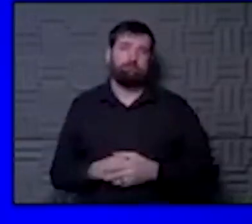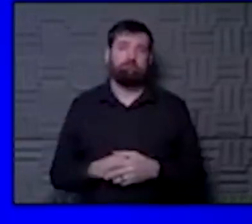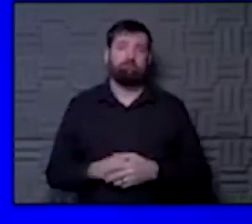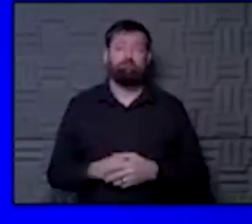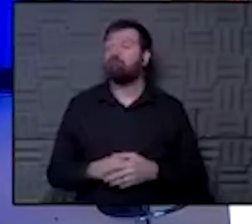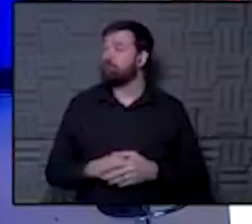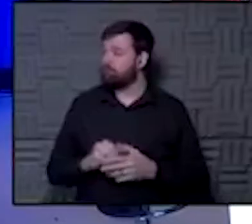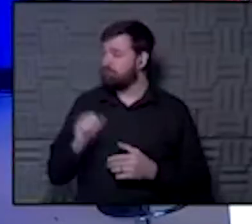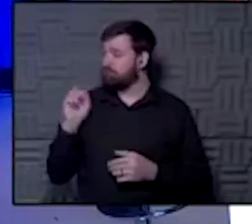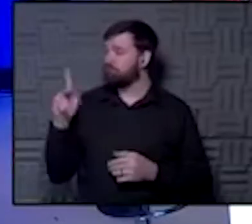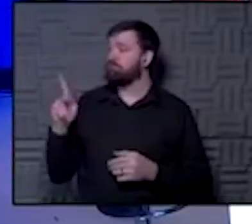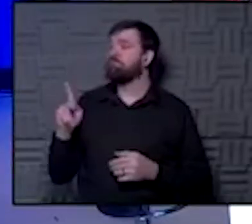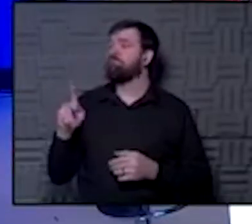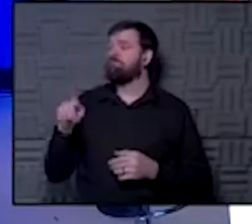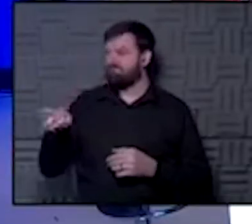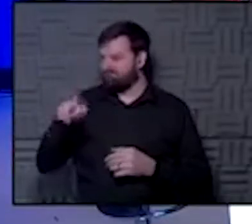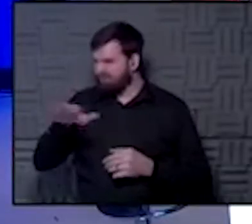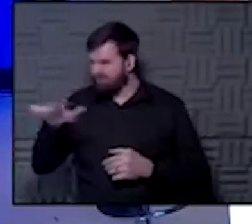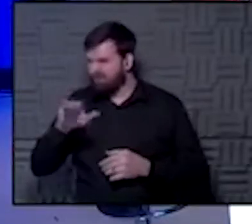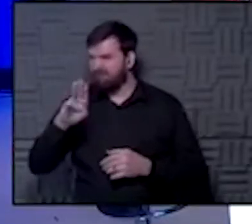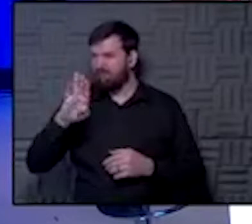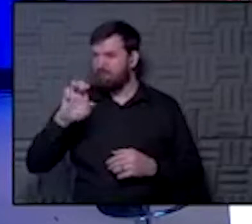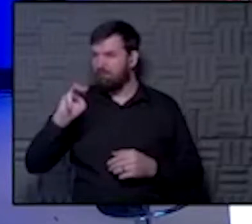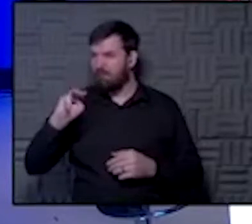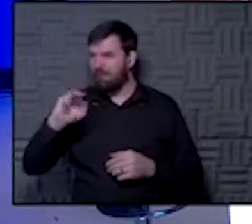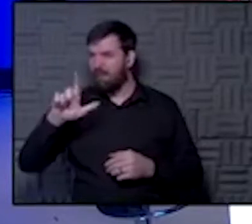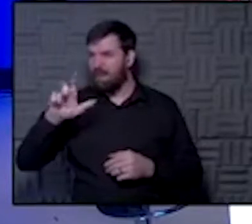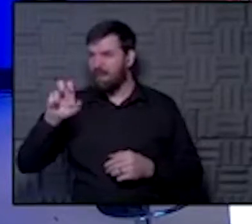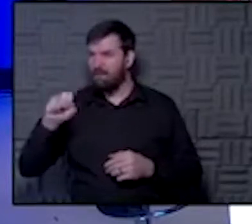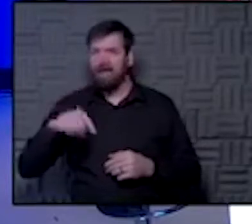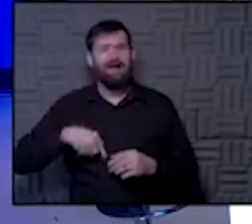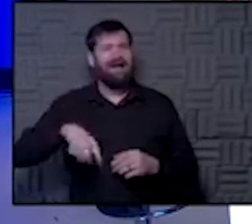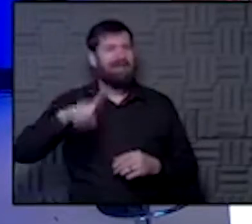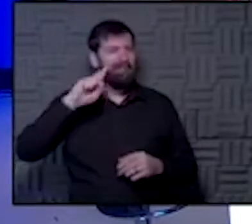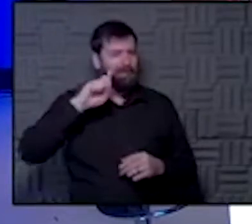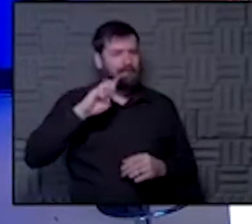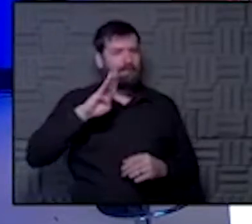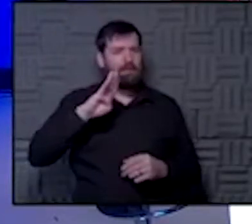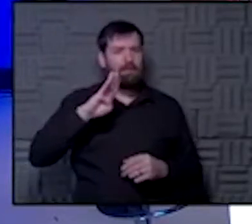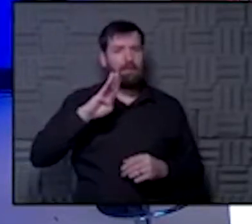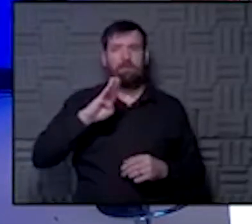possible. Okay, let me hear you say Bamlan. I always thought it was